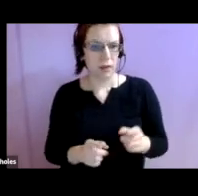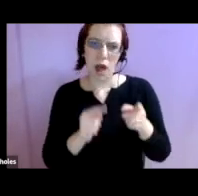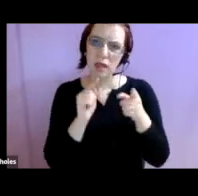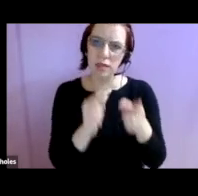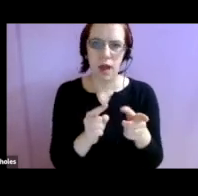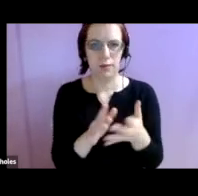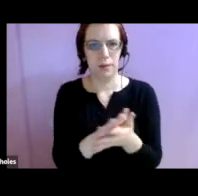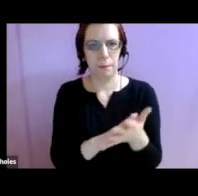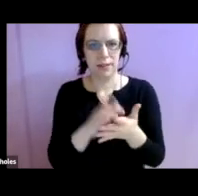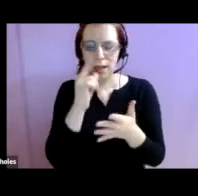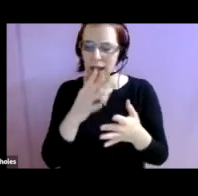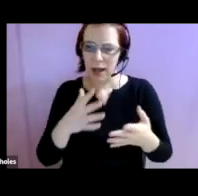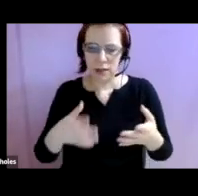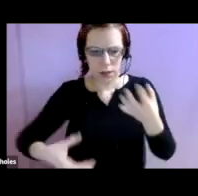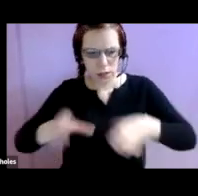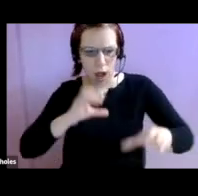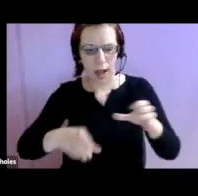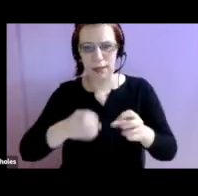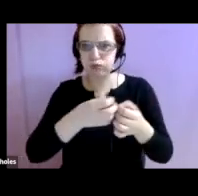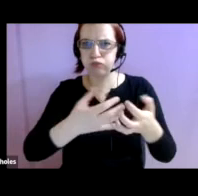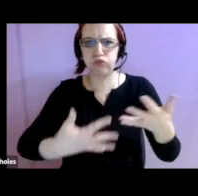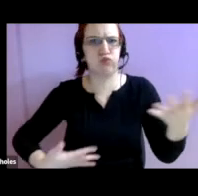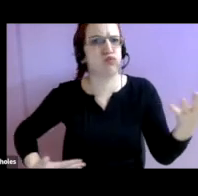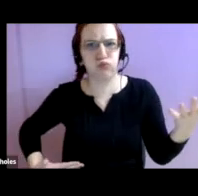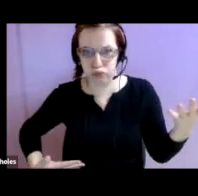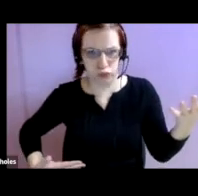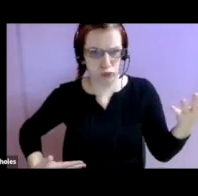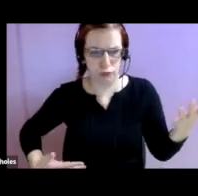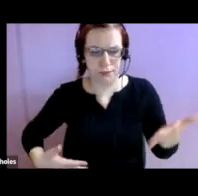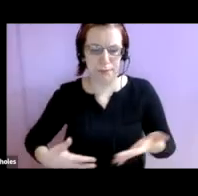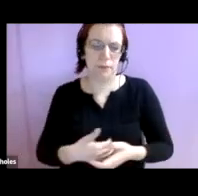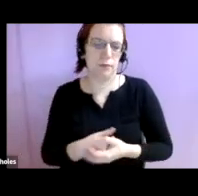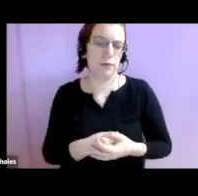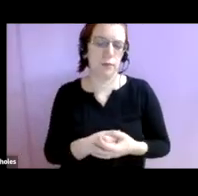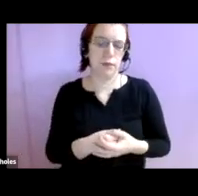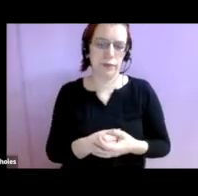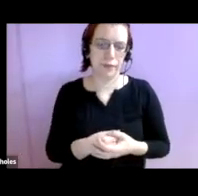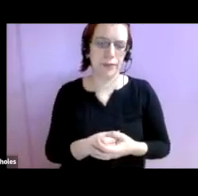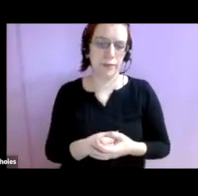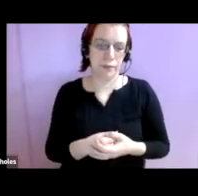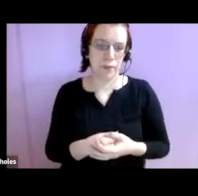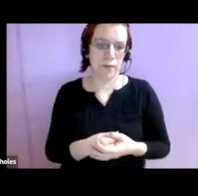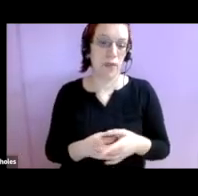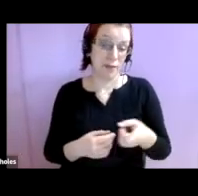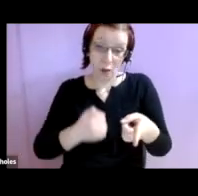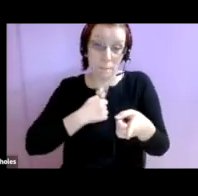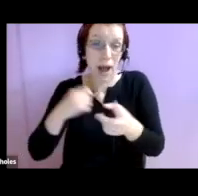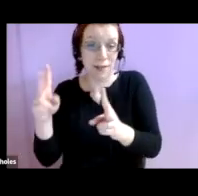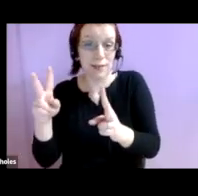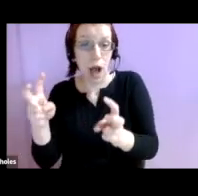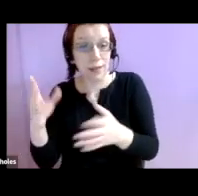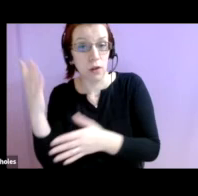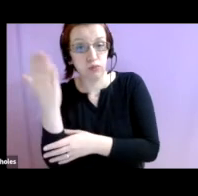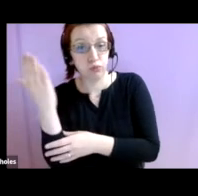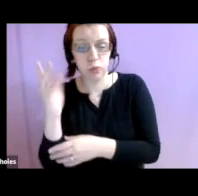science. So one of the things in the title of the talk was what have we learned? Well,